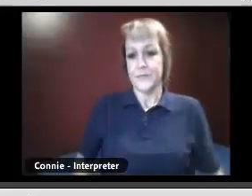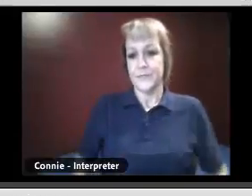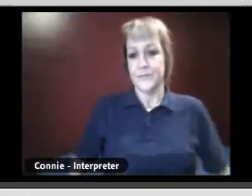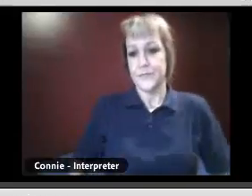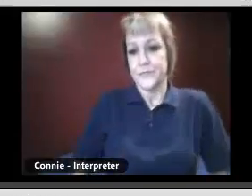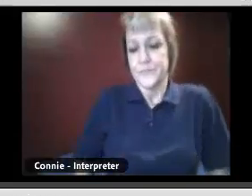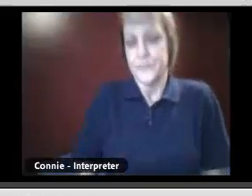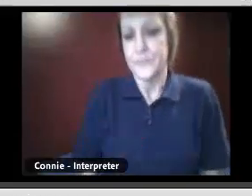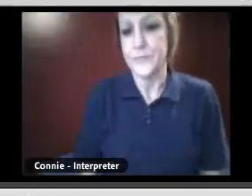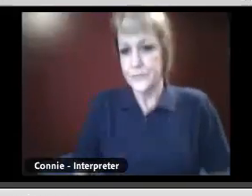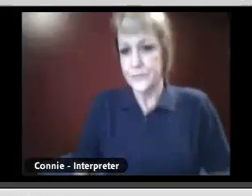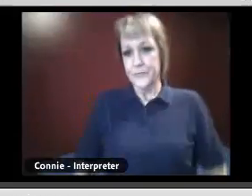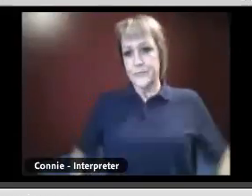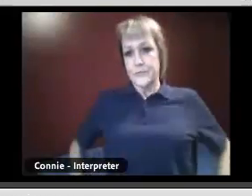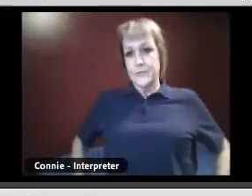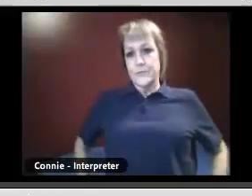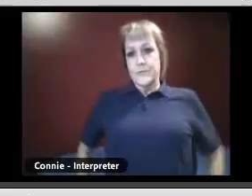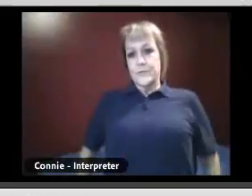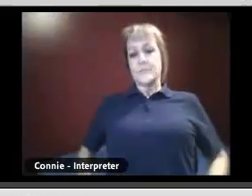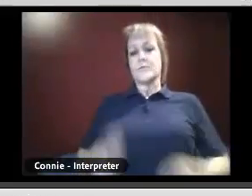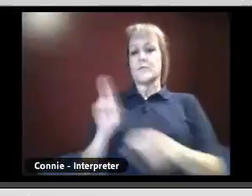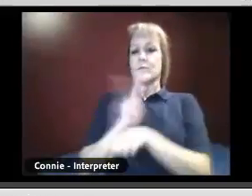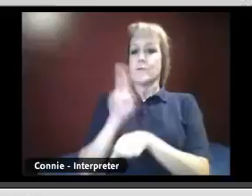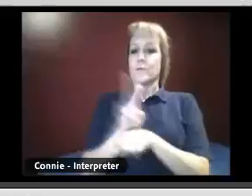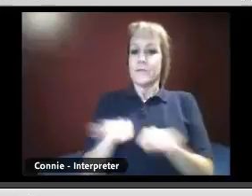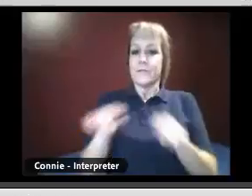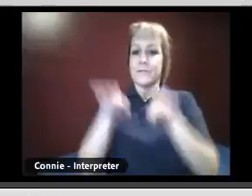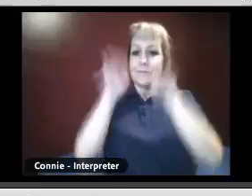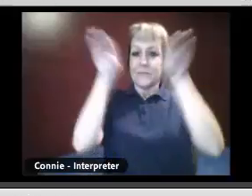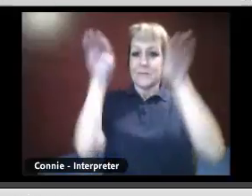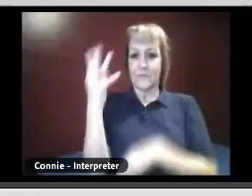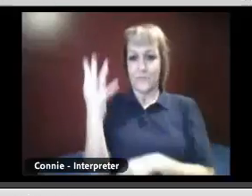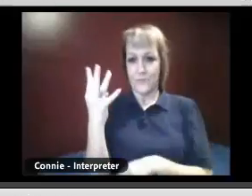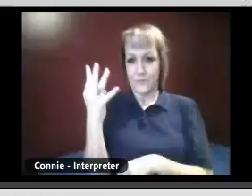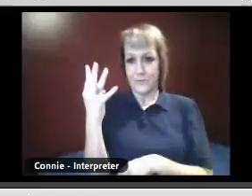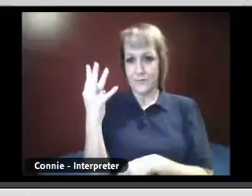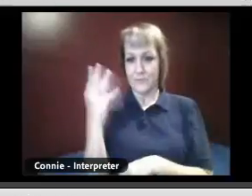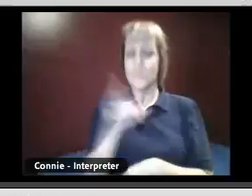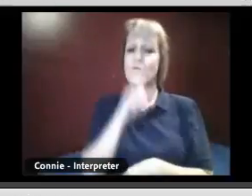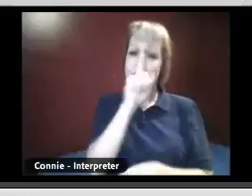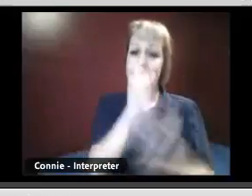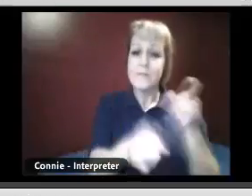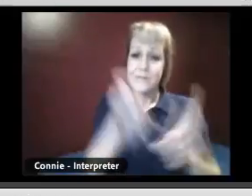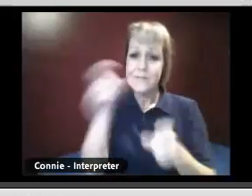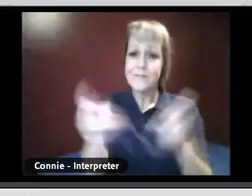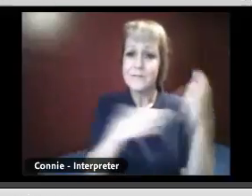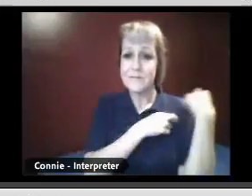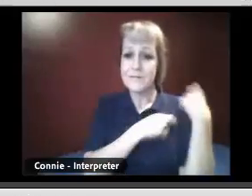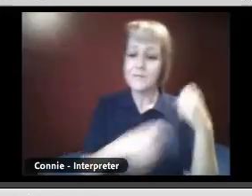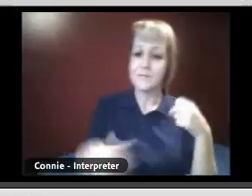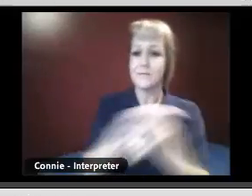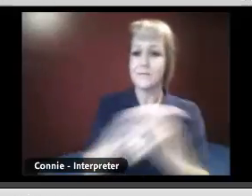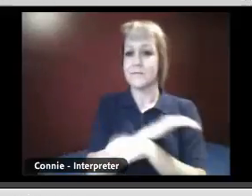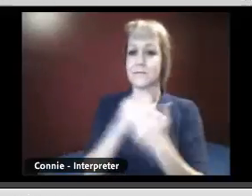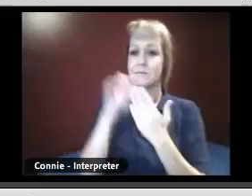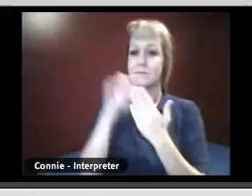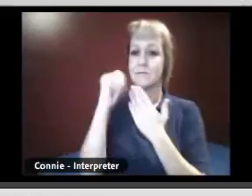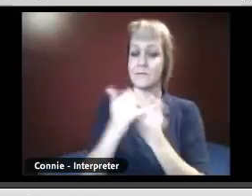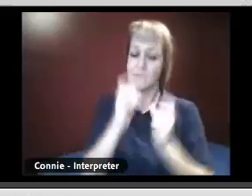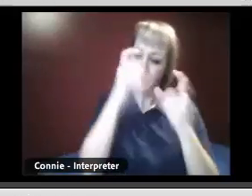If you're using level 4 style, like true delegation, I'm just going to turn over this major project to somebody who's brand